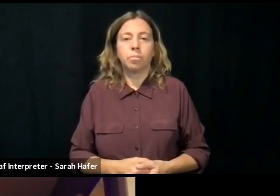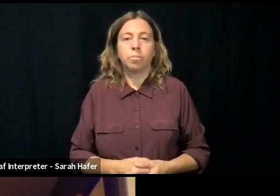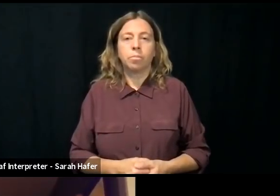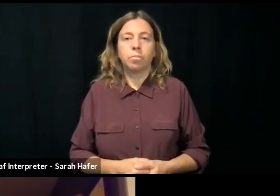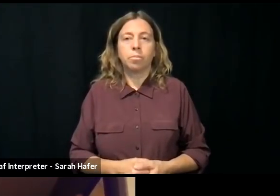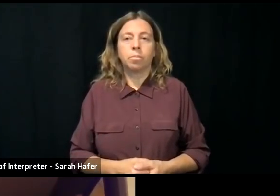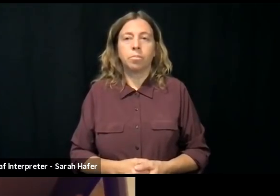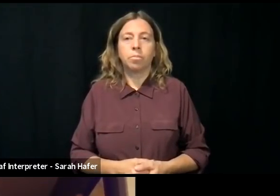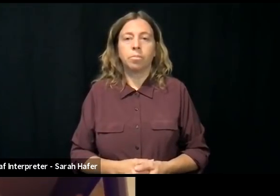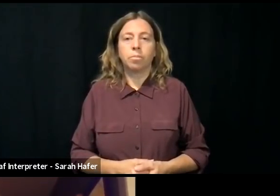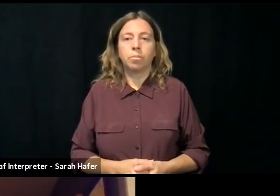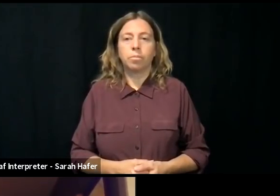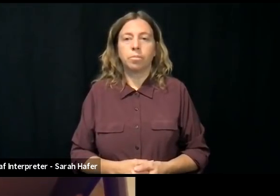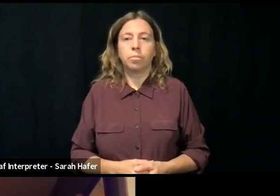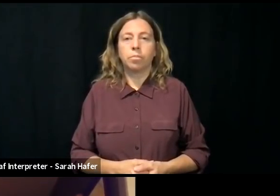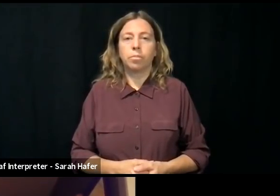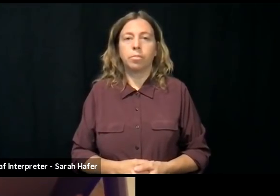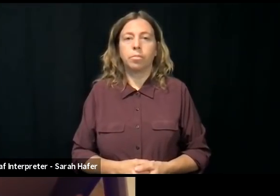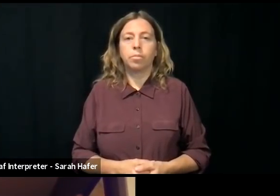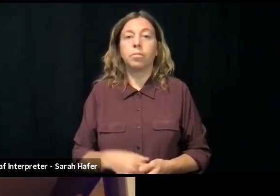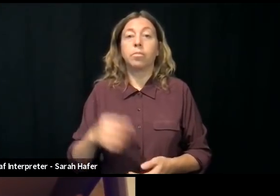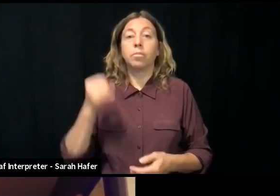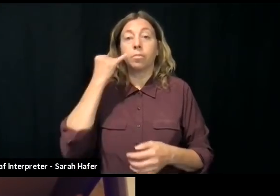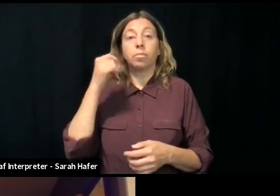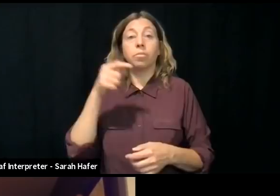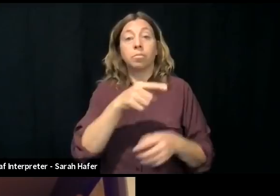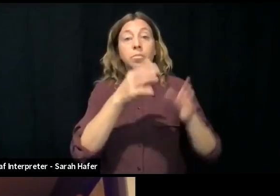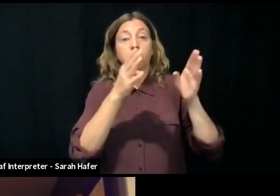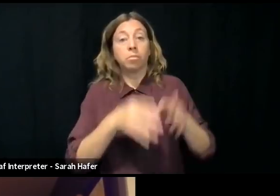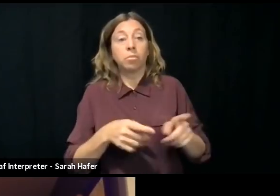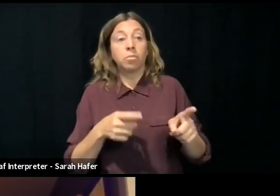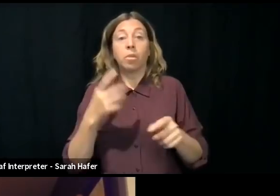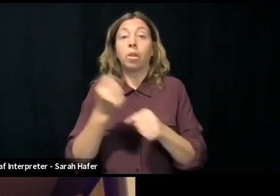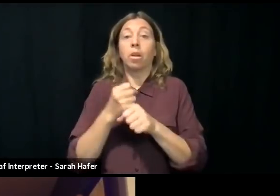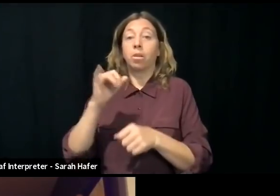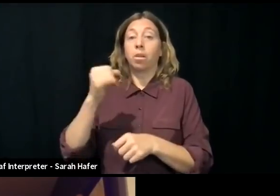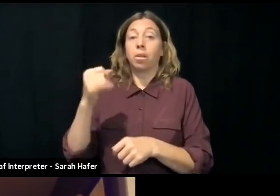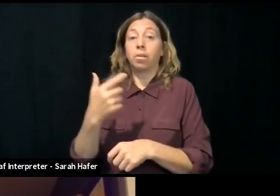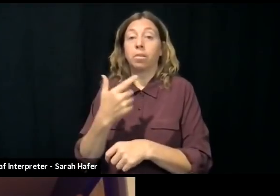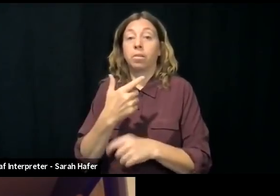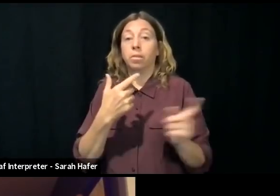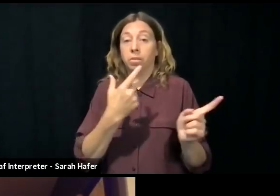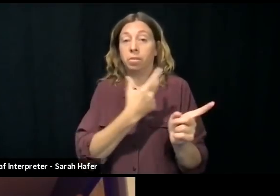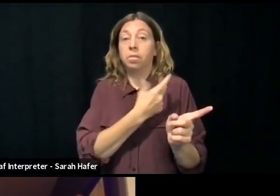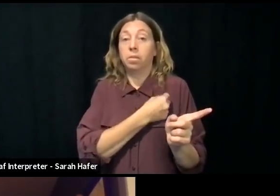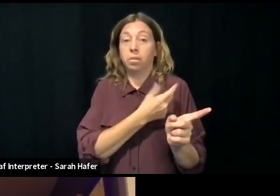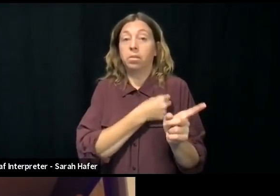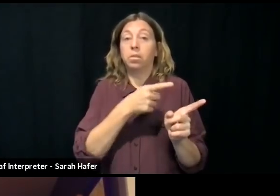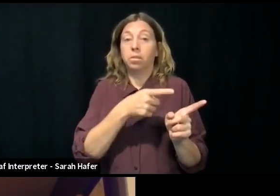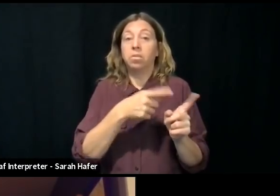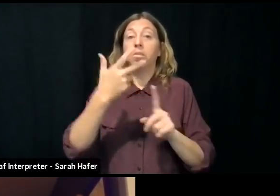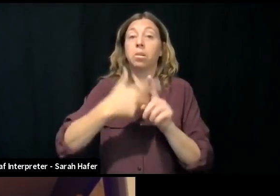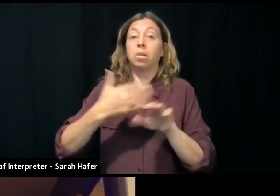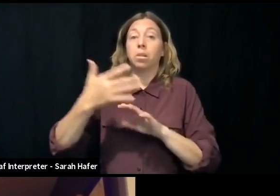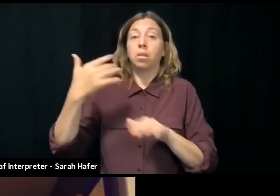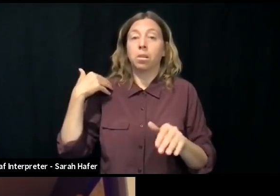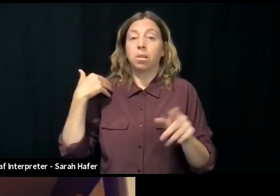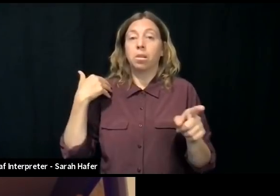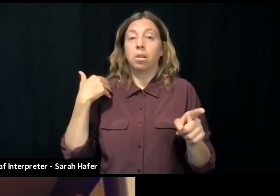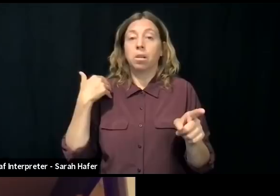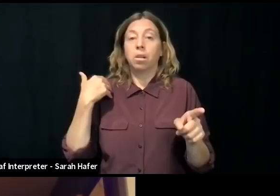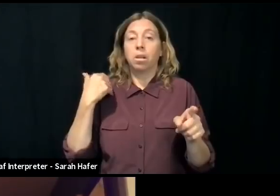& Johnson vaccine 3 months ago also get a Pfizer or Moderna dose to help increase protection against breakthrough cases?